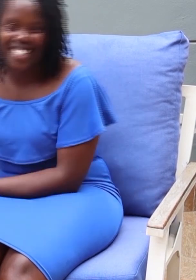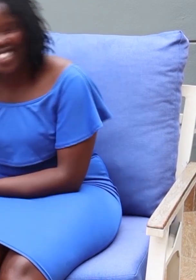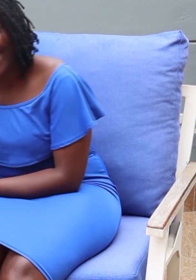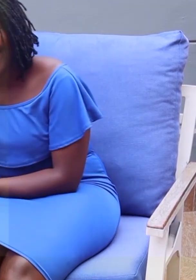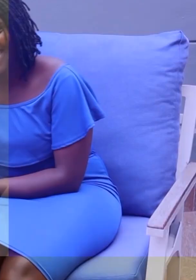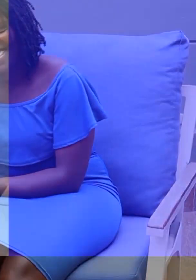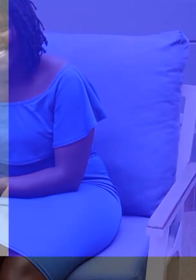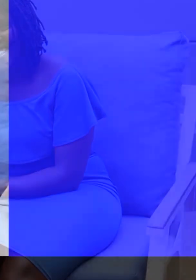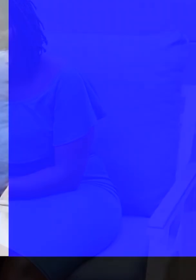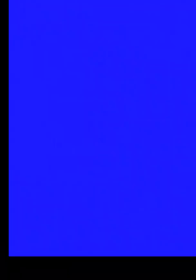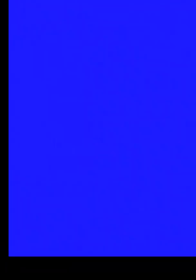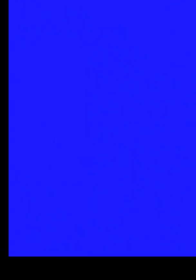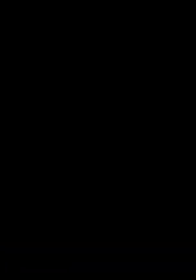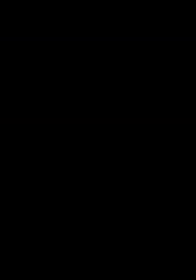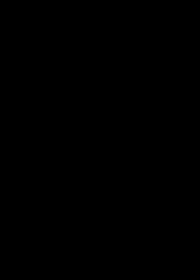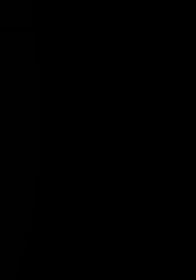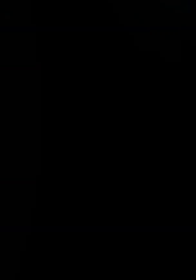soon.